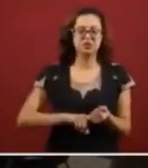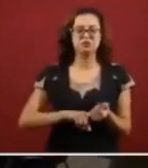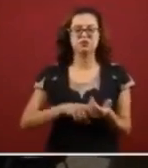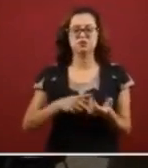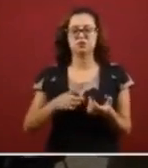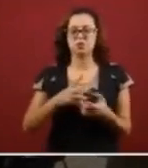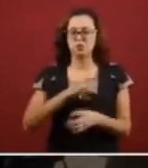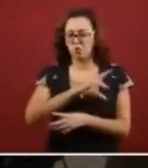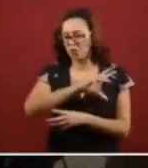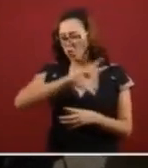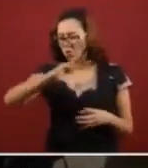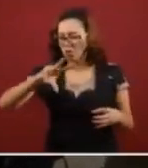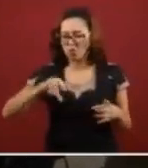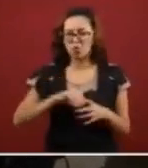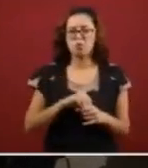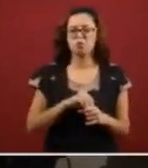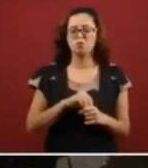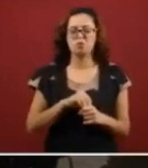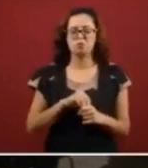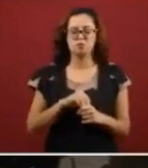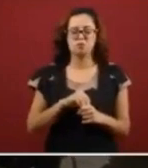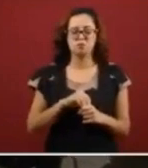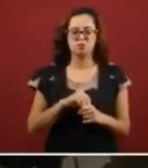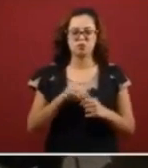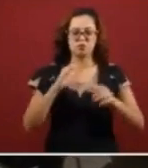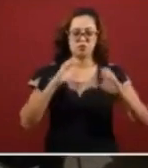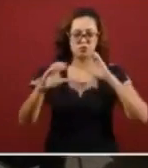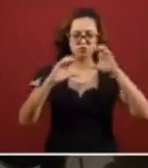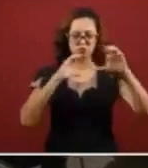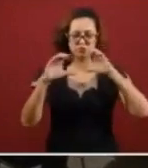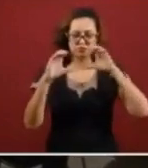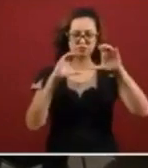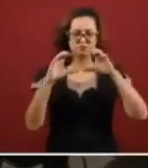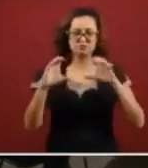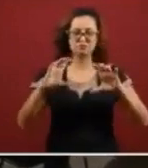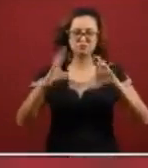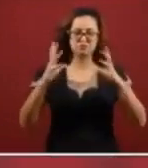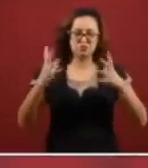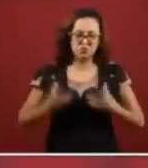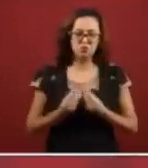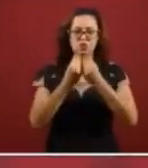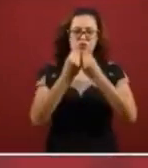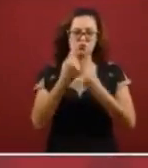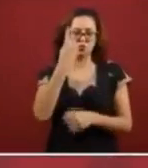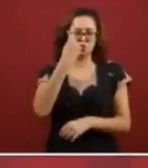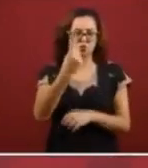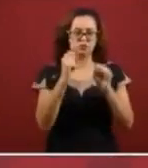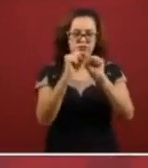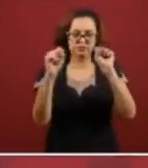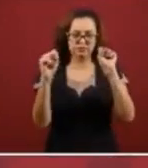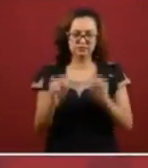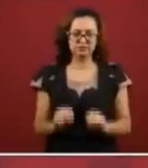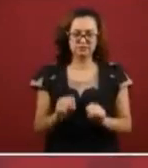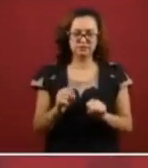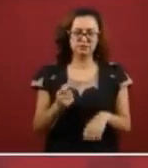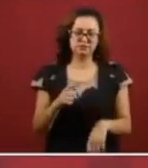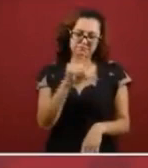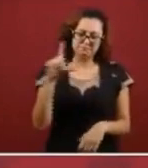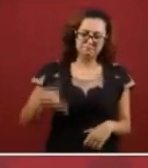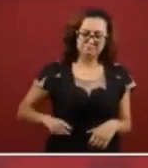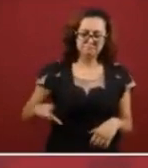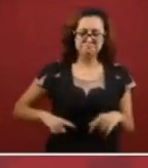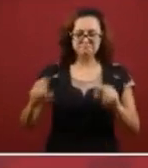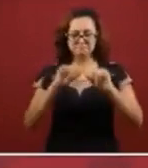with to integrate the whole system of communication del gobierno, of the government Estado Mexicano, of